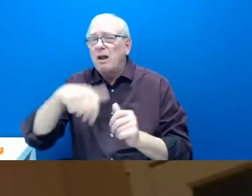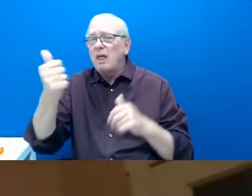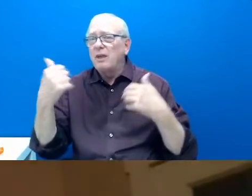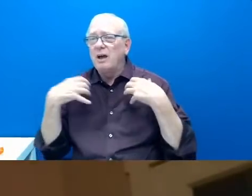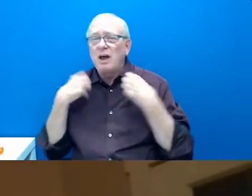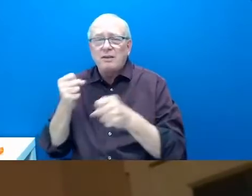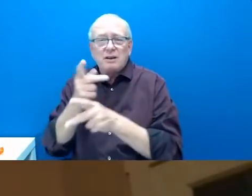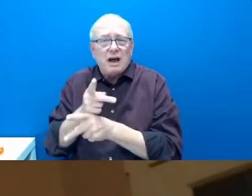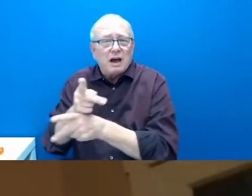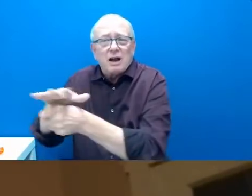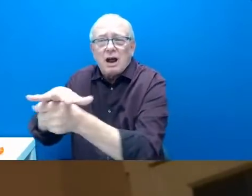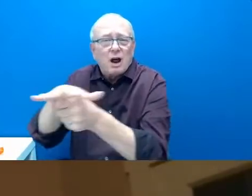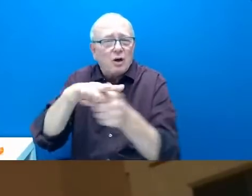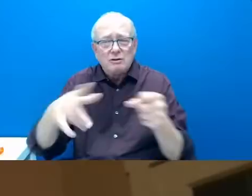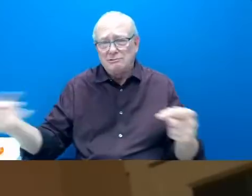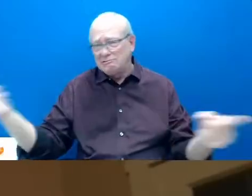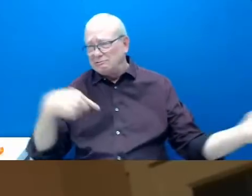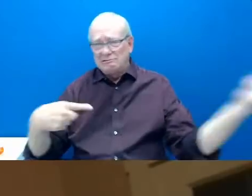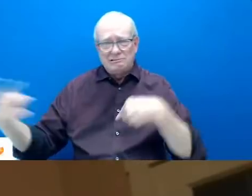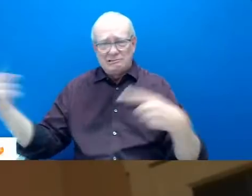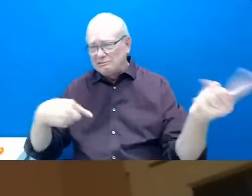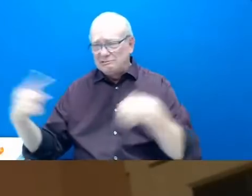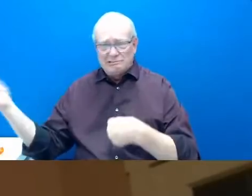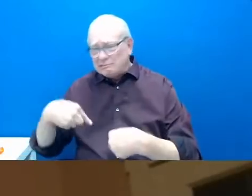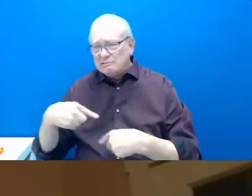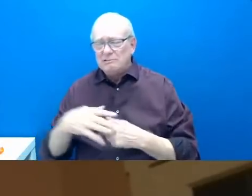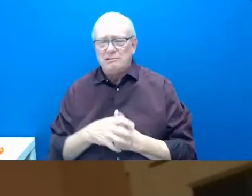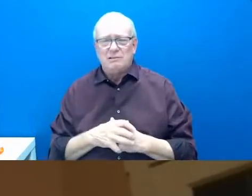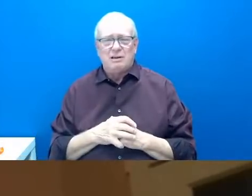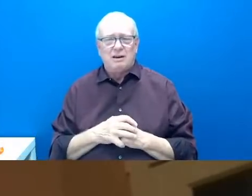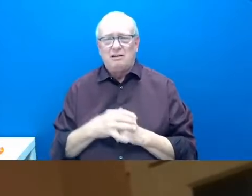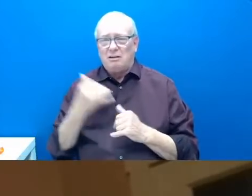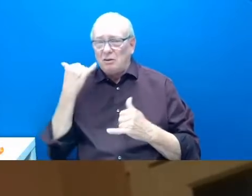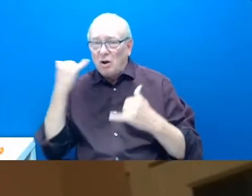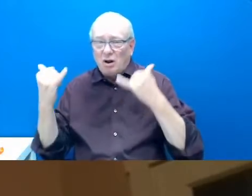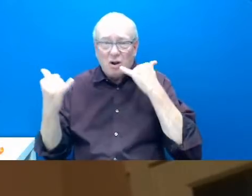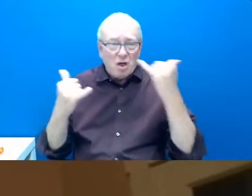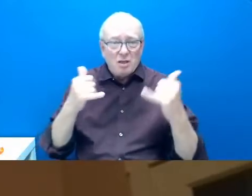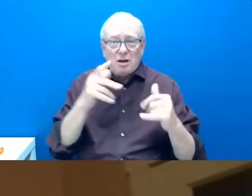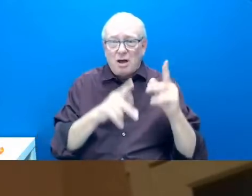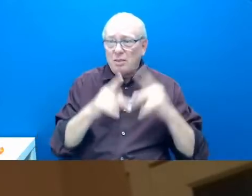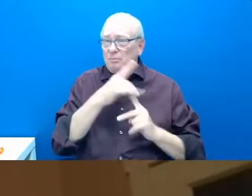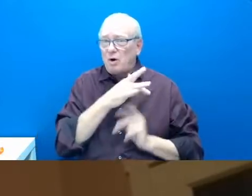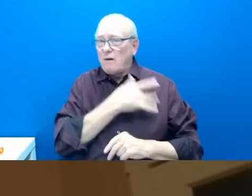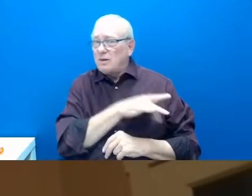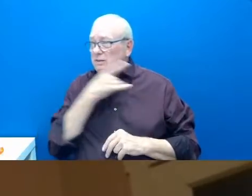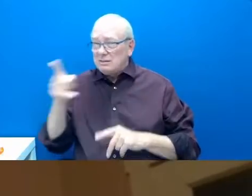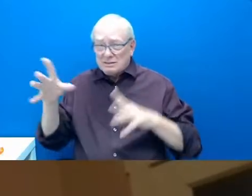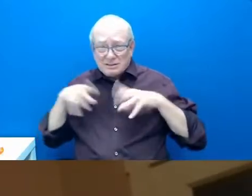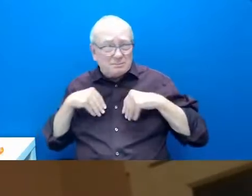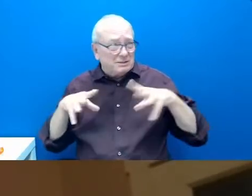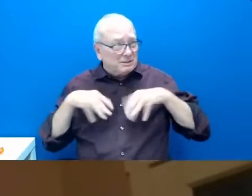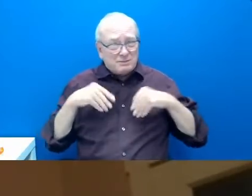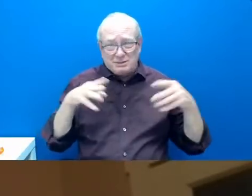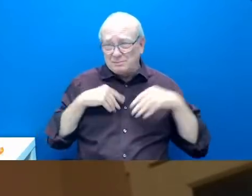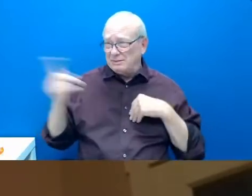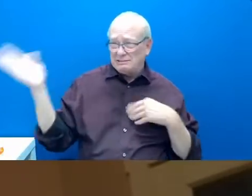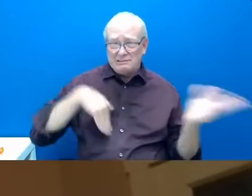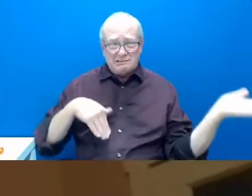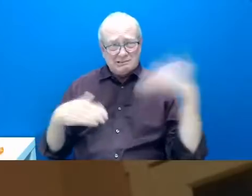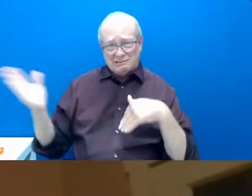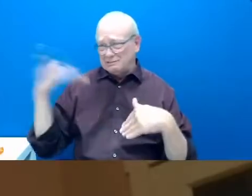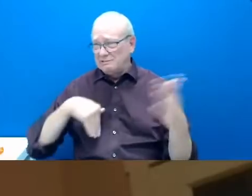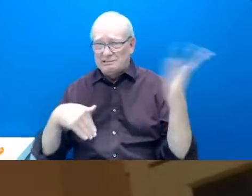assist with staffing. It means calling on our provincial neighbors to accept patients in the ICU, which Dr. Buchanan will speak to a little bit later.